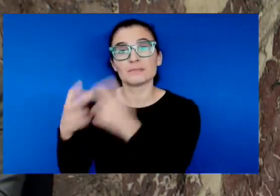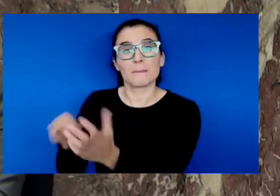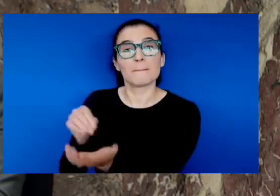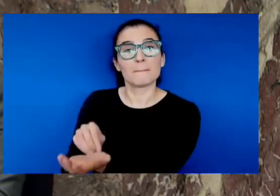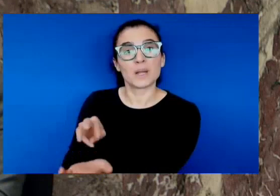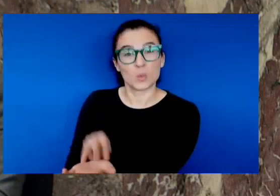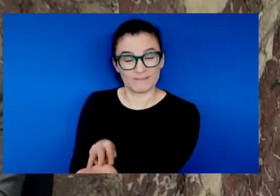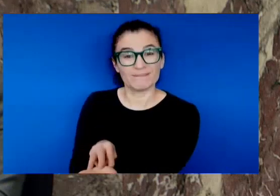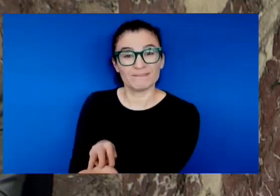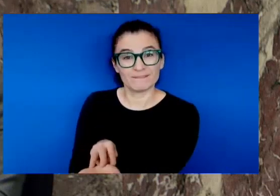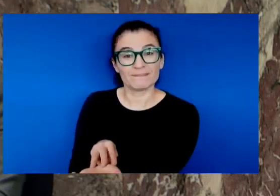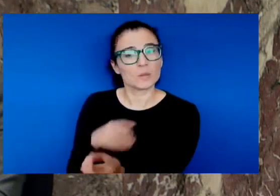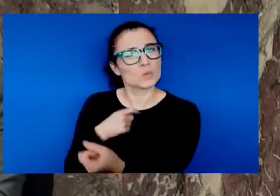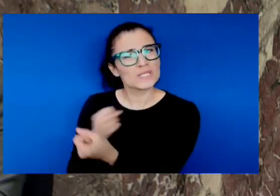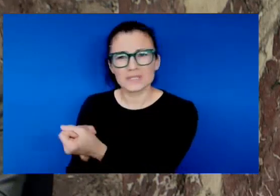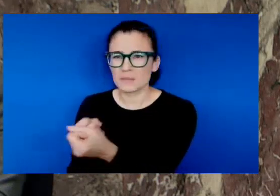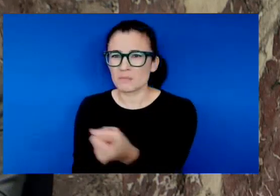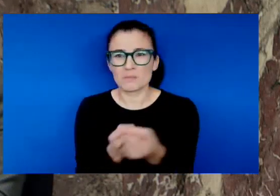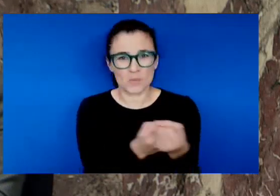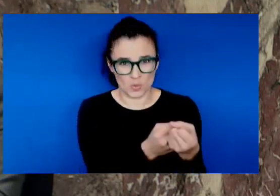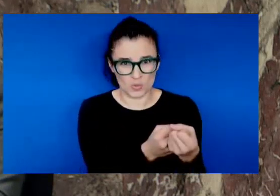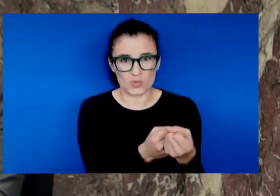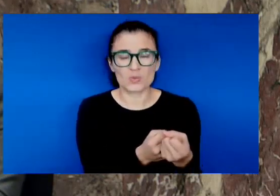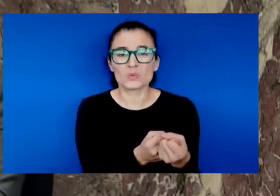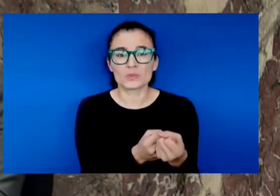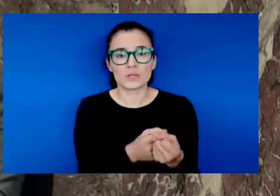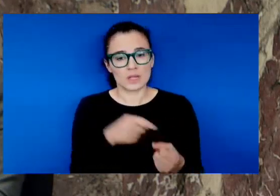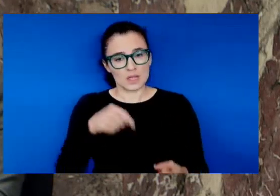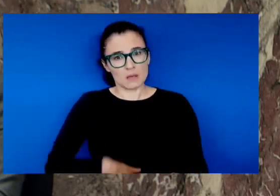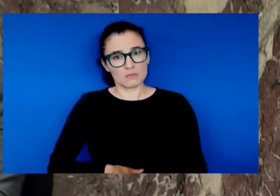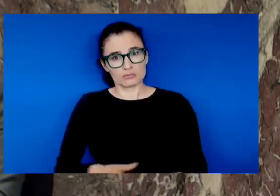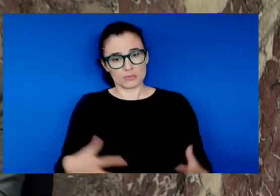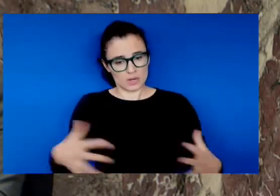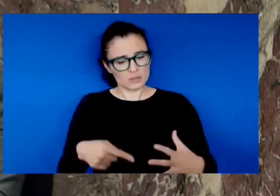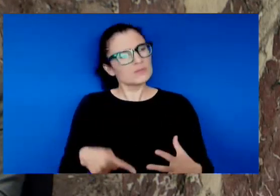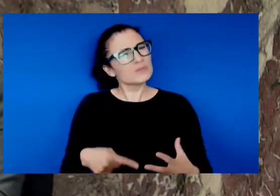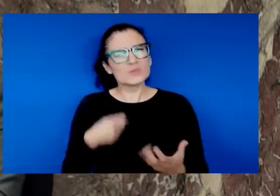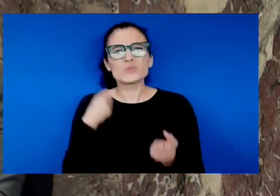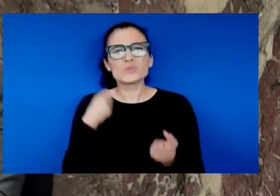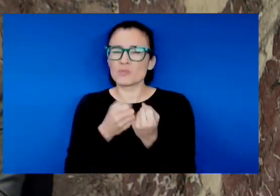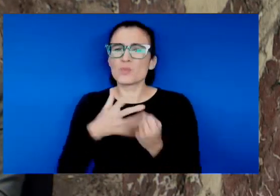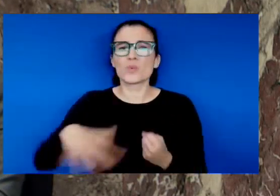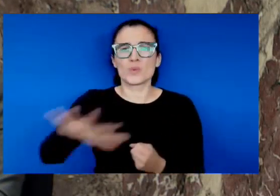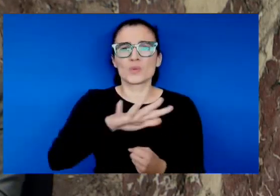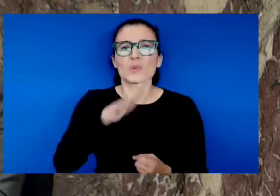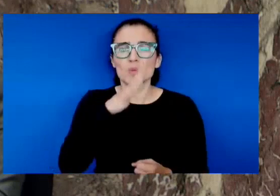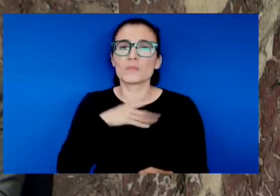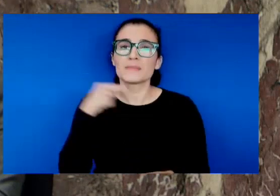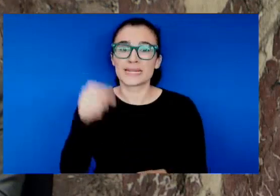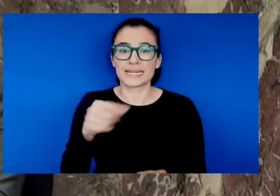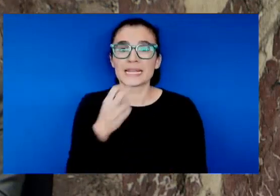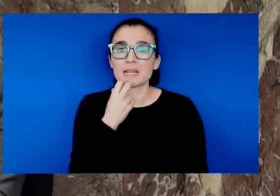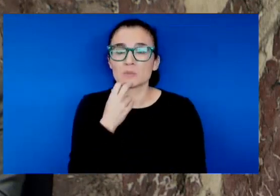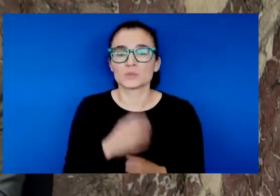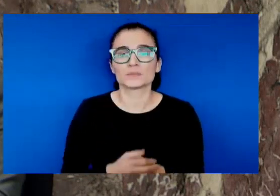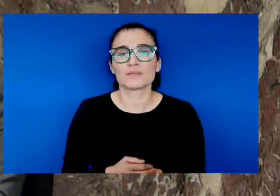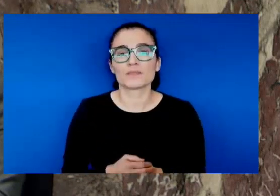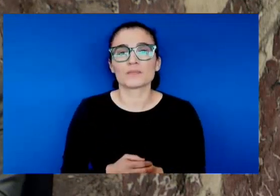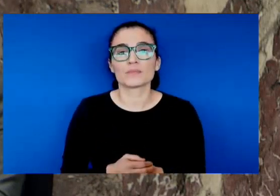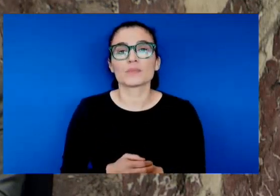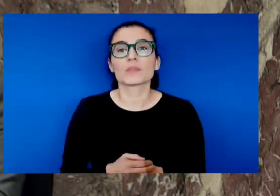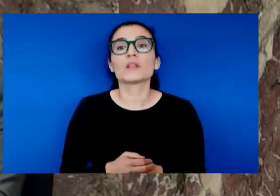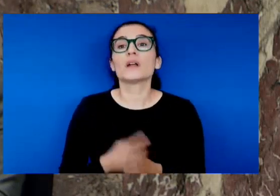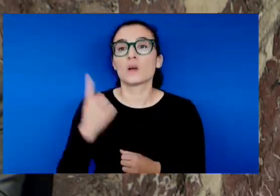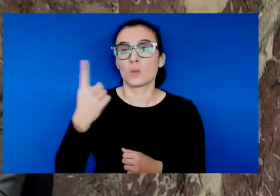Kamloops. And Honourable Speaker, the member has raised this issue with us, and we're working hard to ensure that people